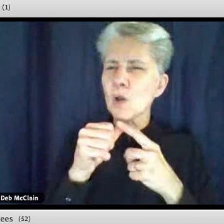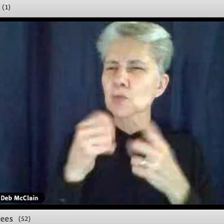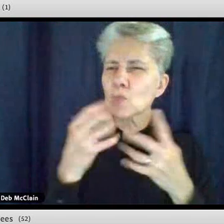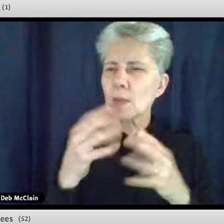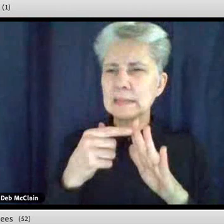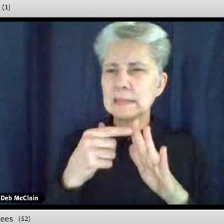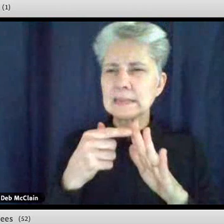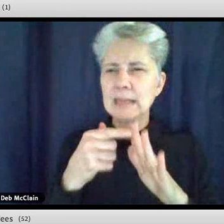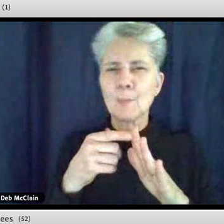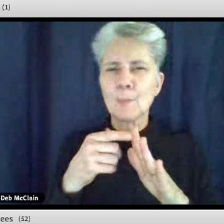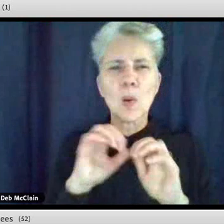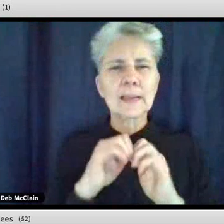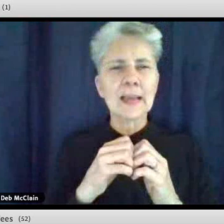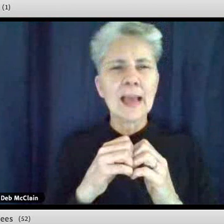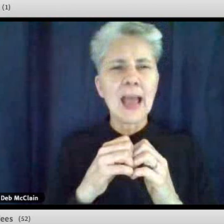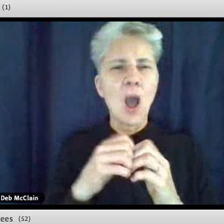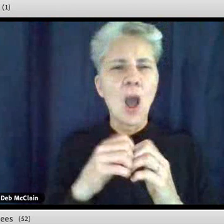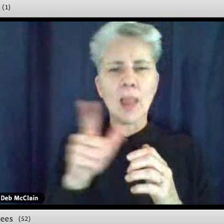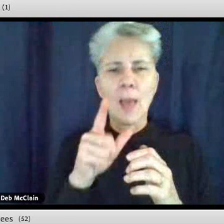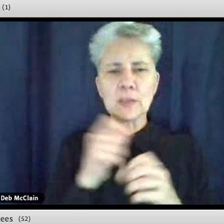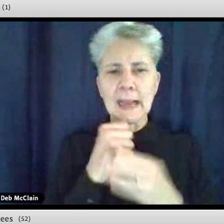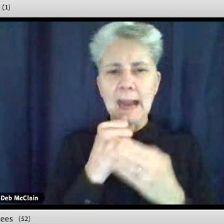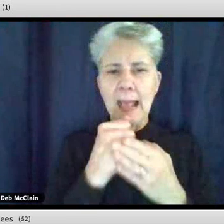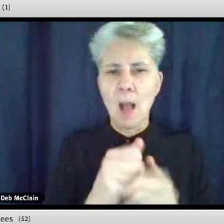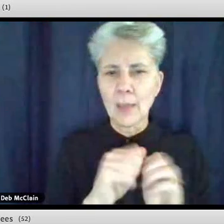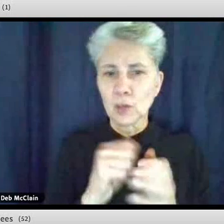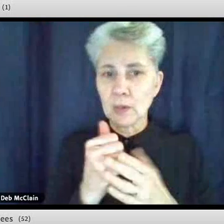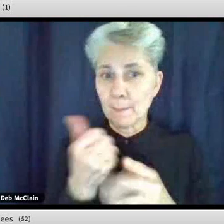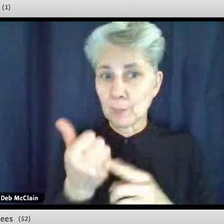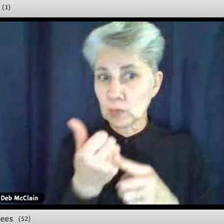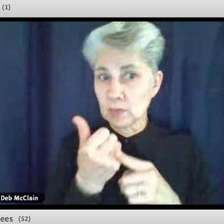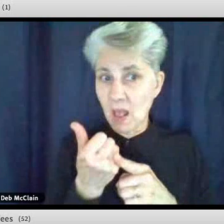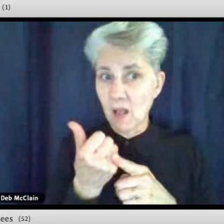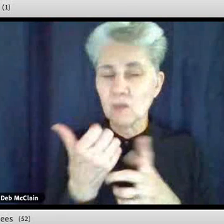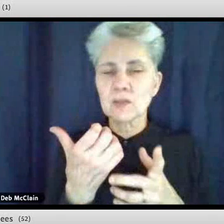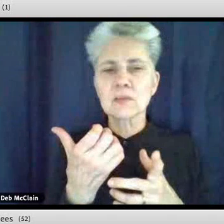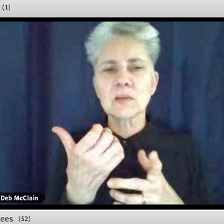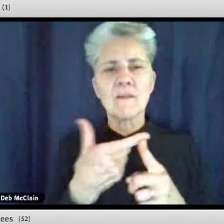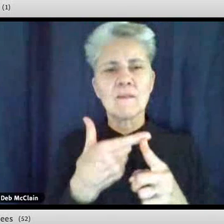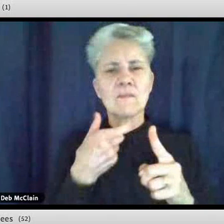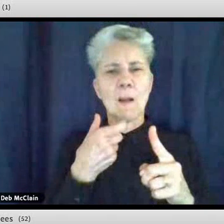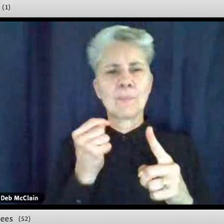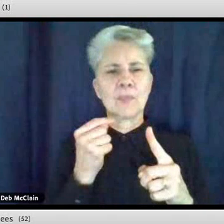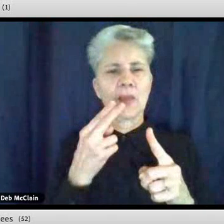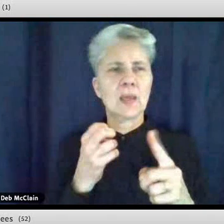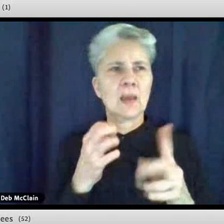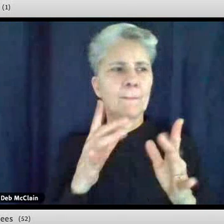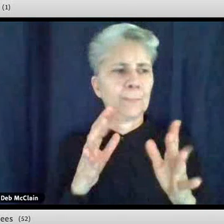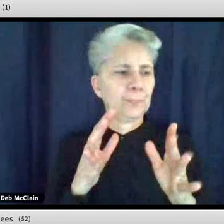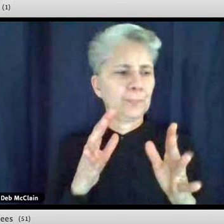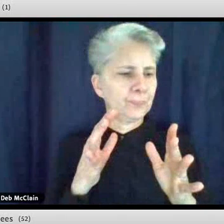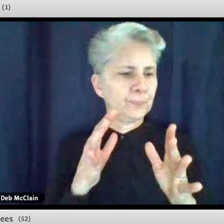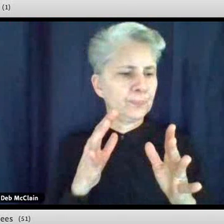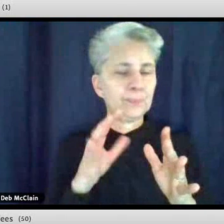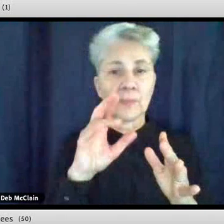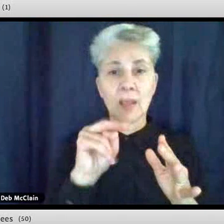Okay, so this first one is an example of, again, how libraries can get help, how you can help yourselves. It's